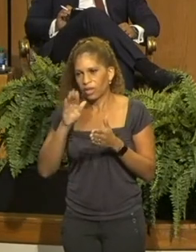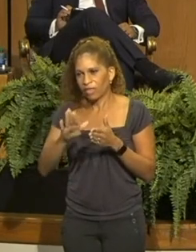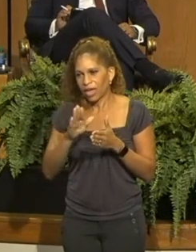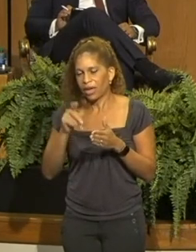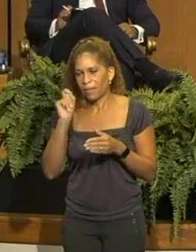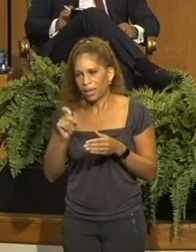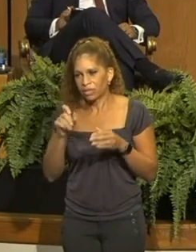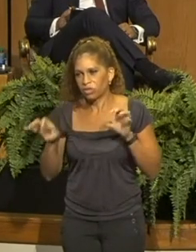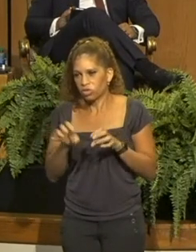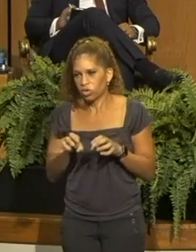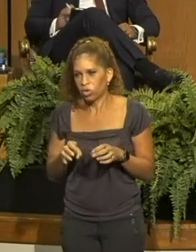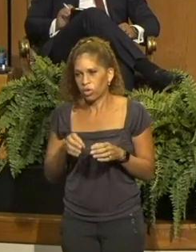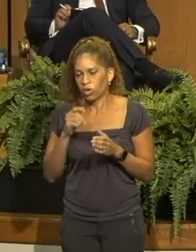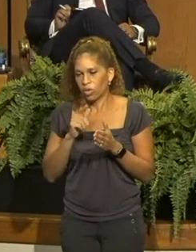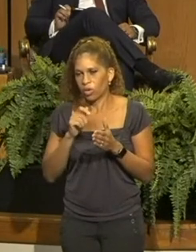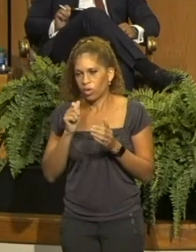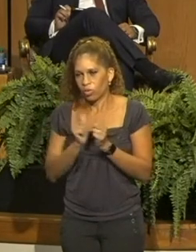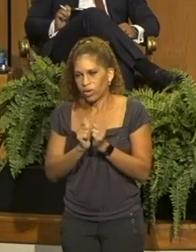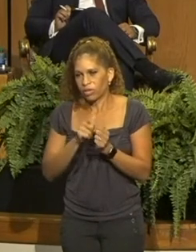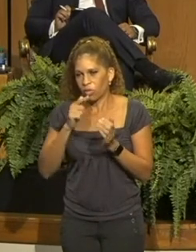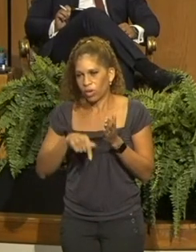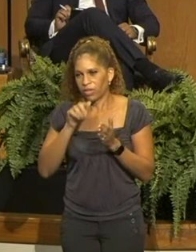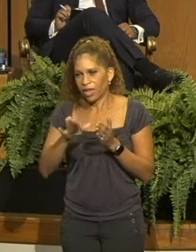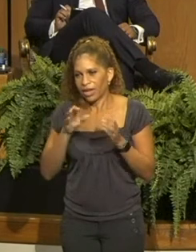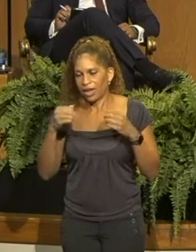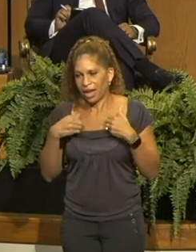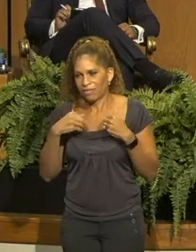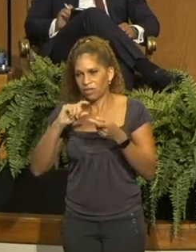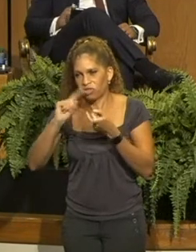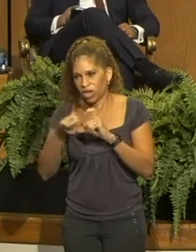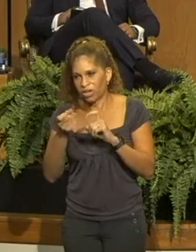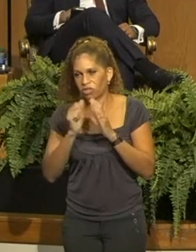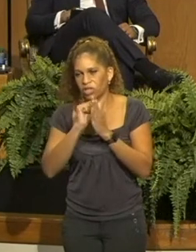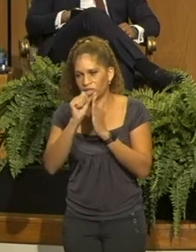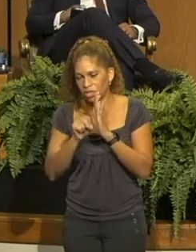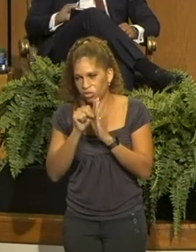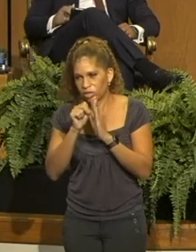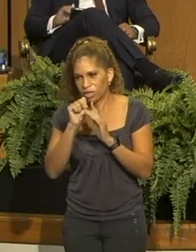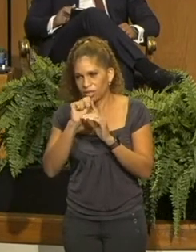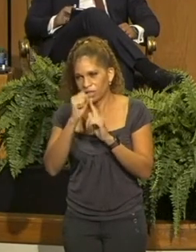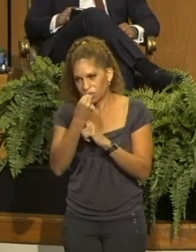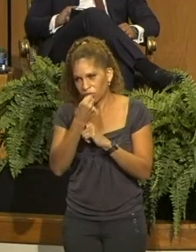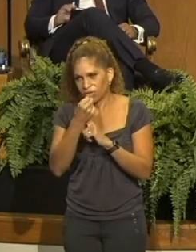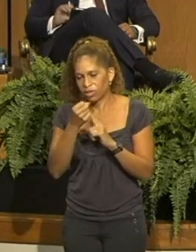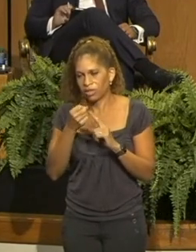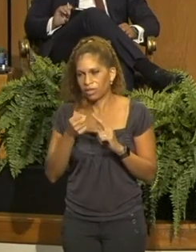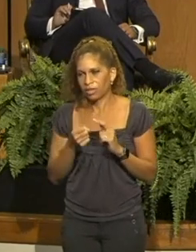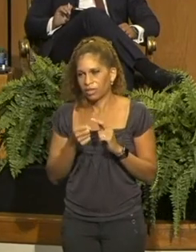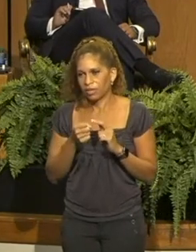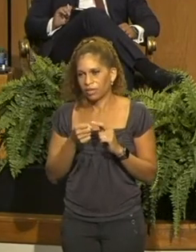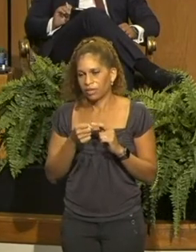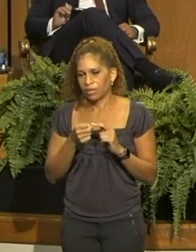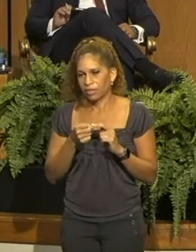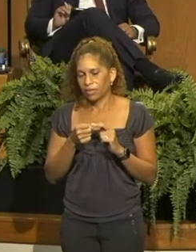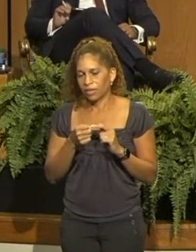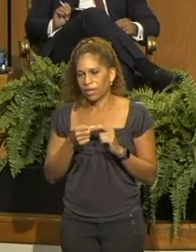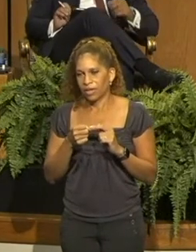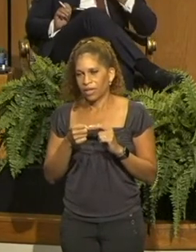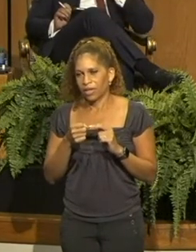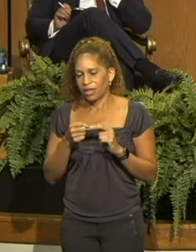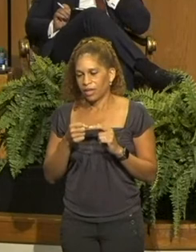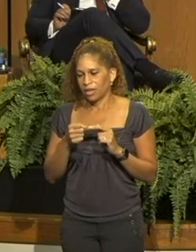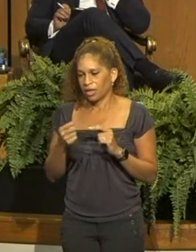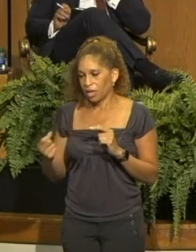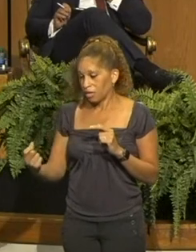they have to change the situation and the conditions around him. The answer from the